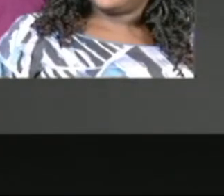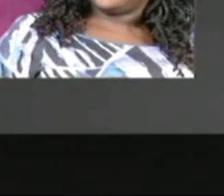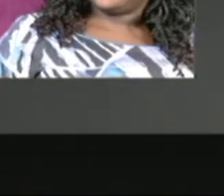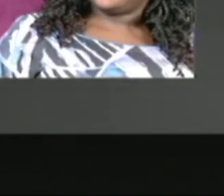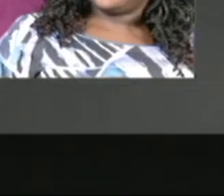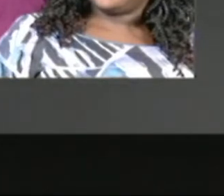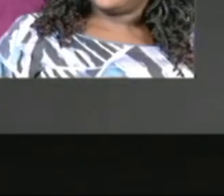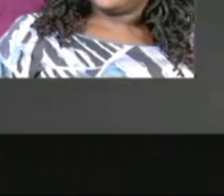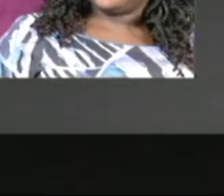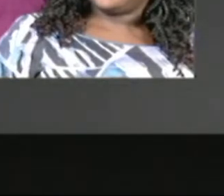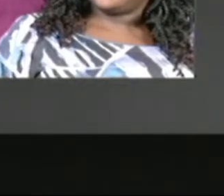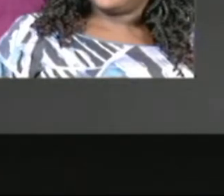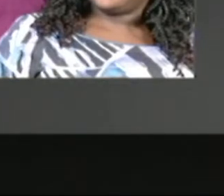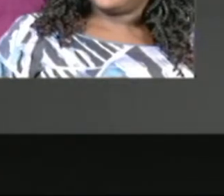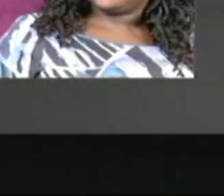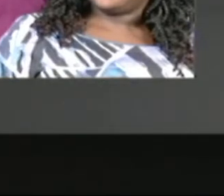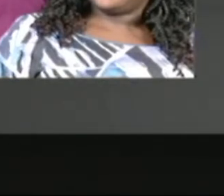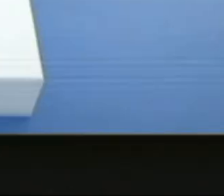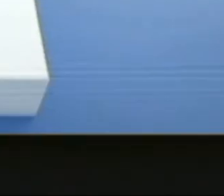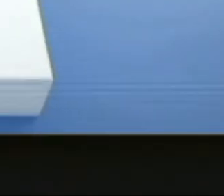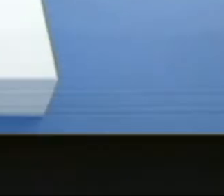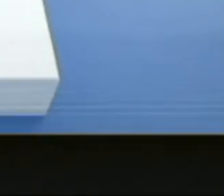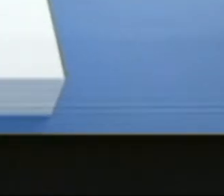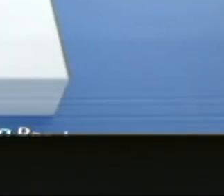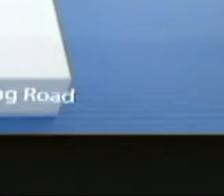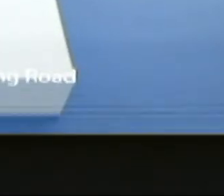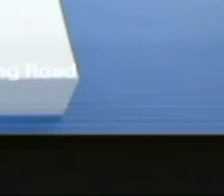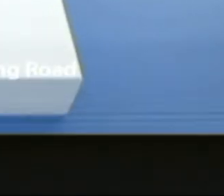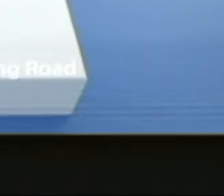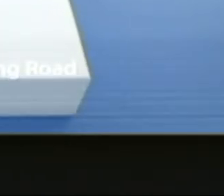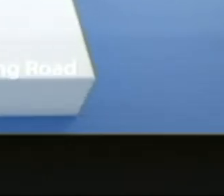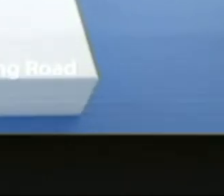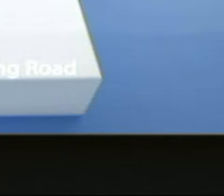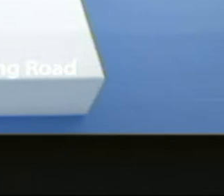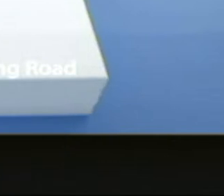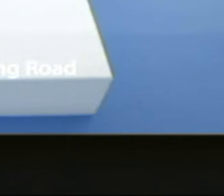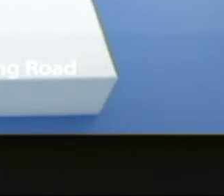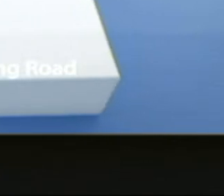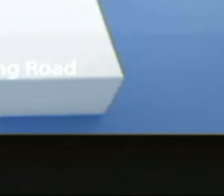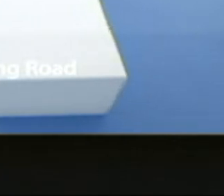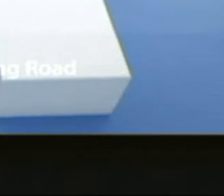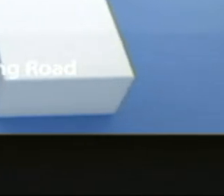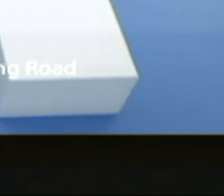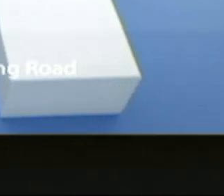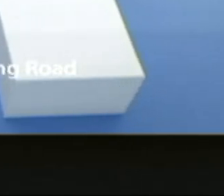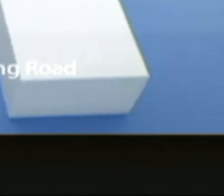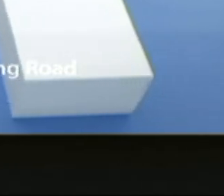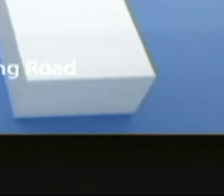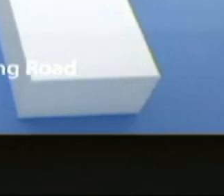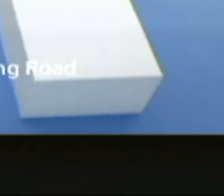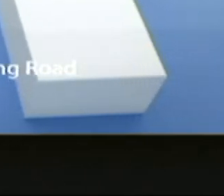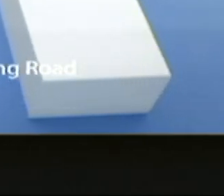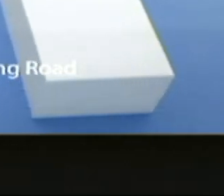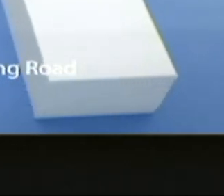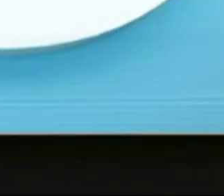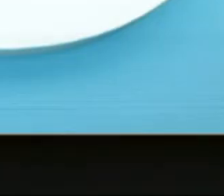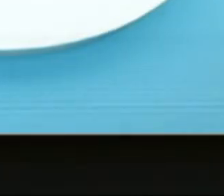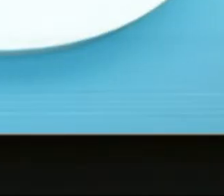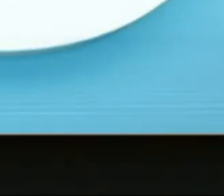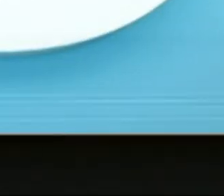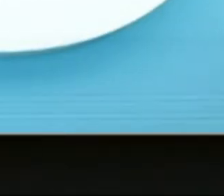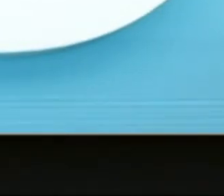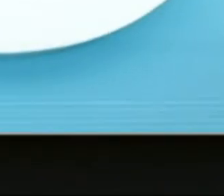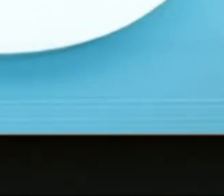latest 7 days before the wedding. You can now like us on Facebook at the Nairobi Baptist Church. Follow us on